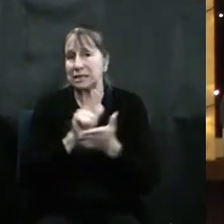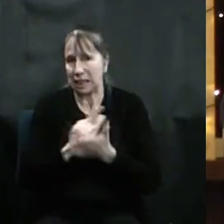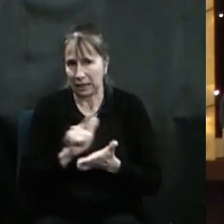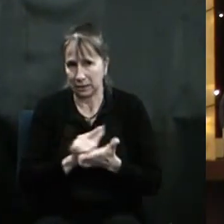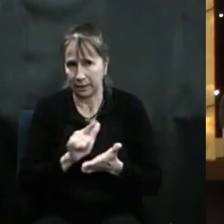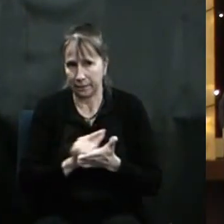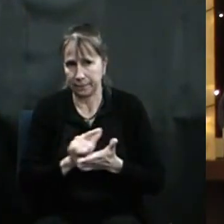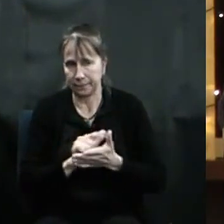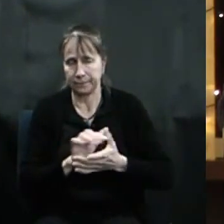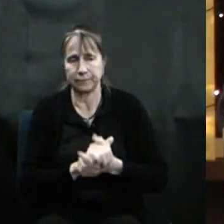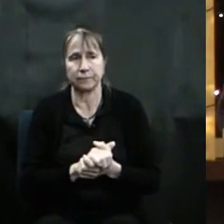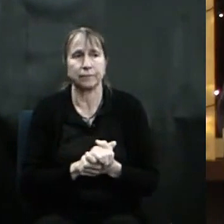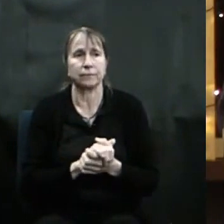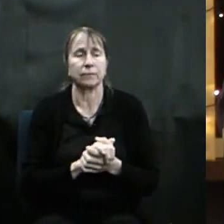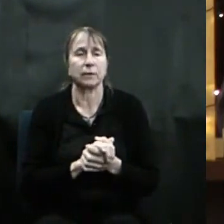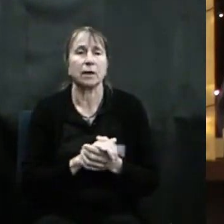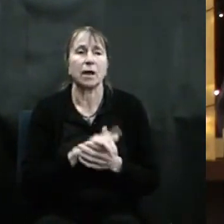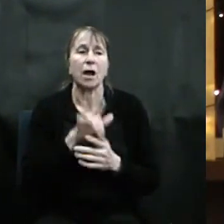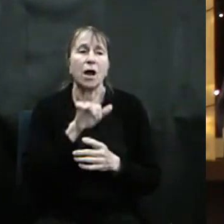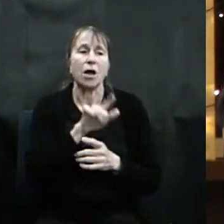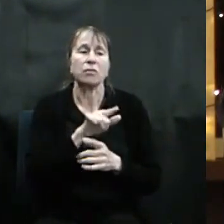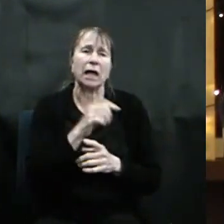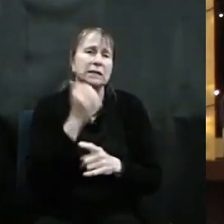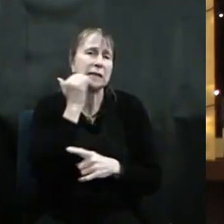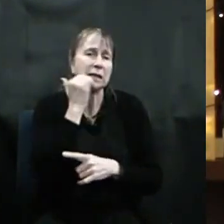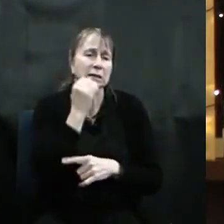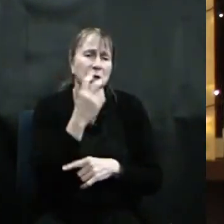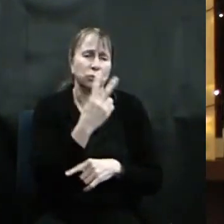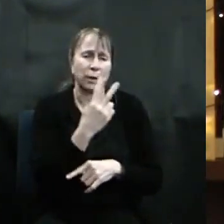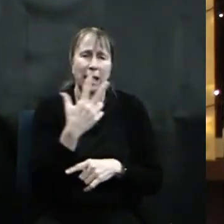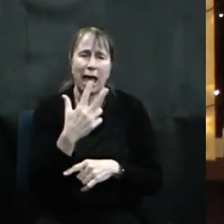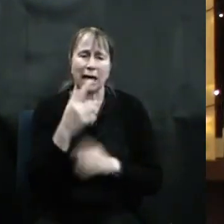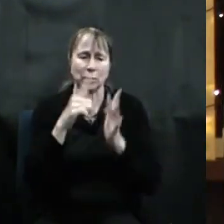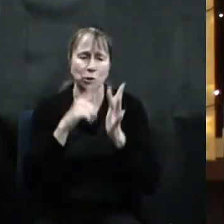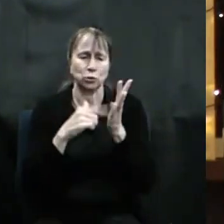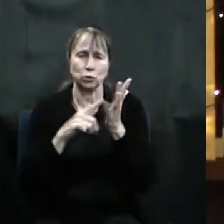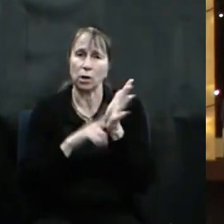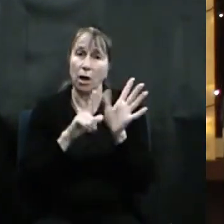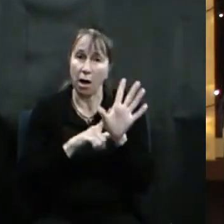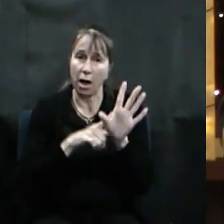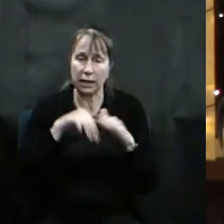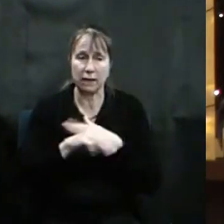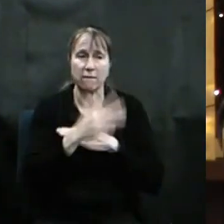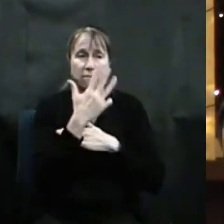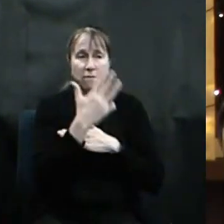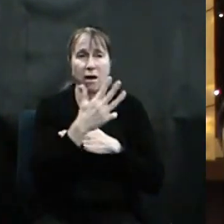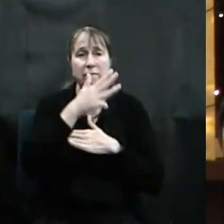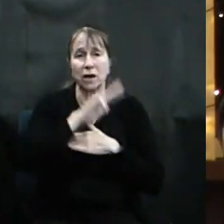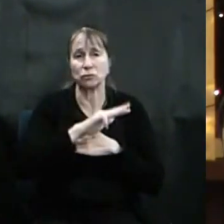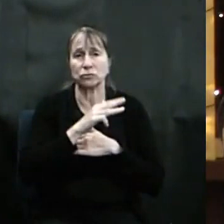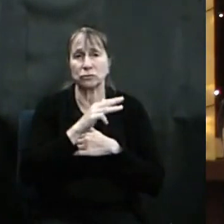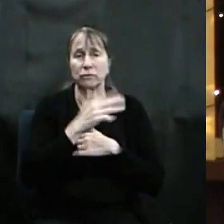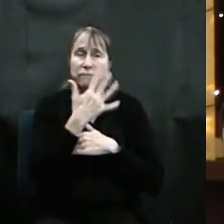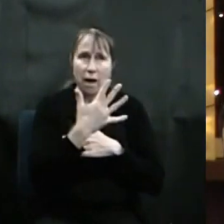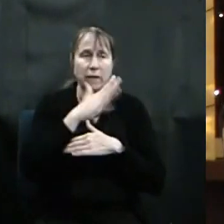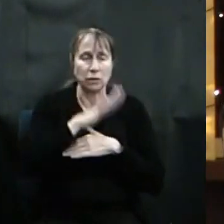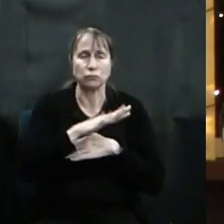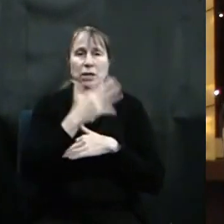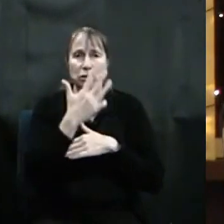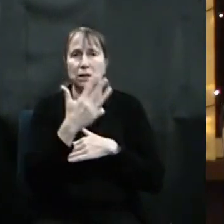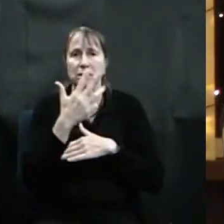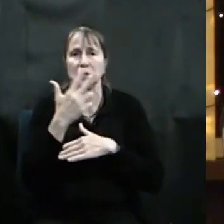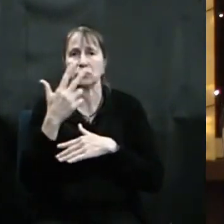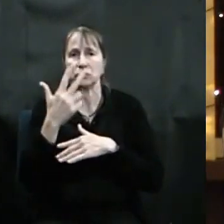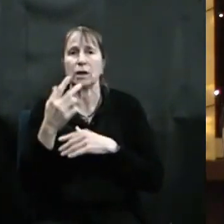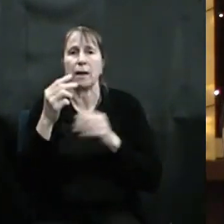up. The date was the 28th of July, 593 BC. That's in verse 2. On the fifth day